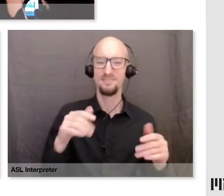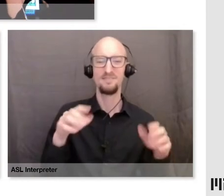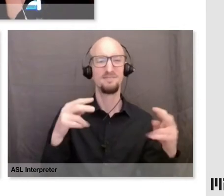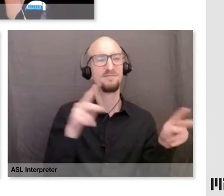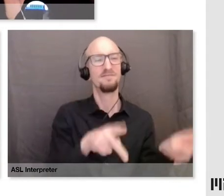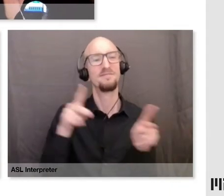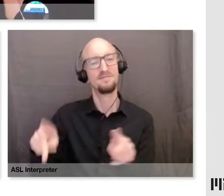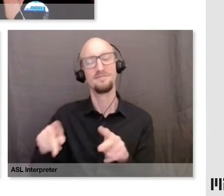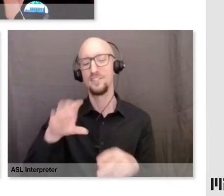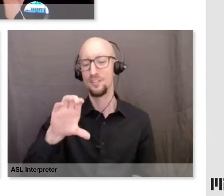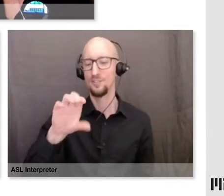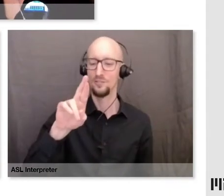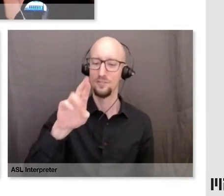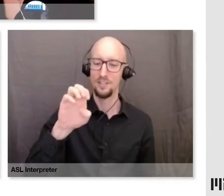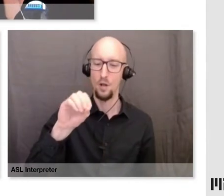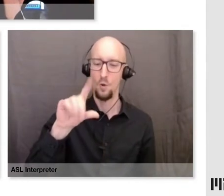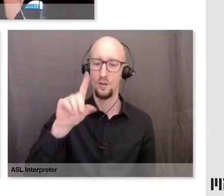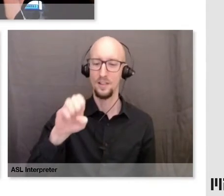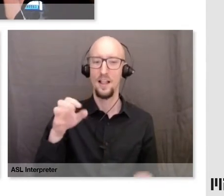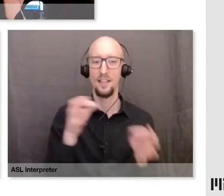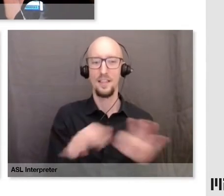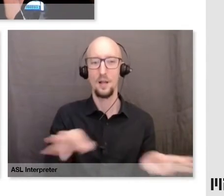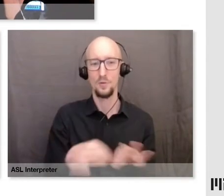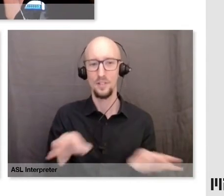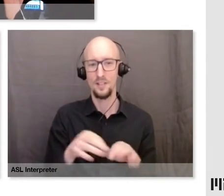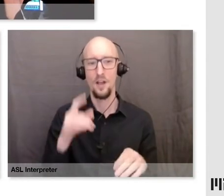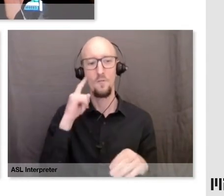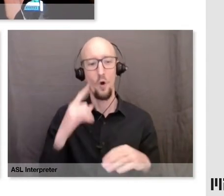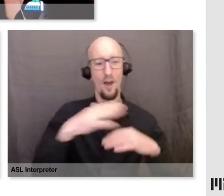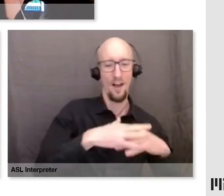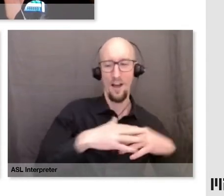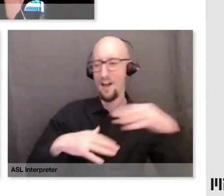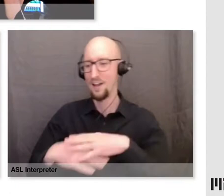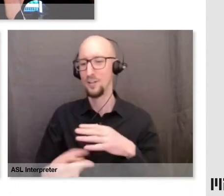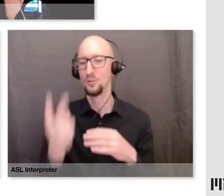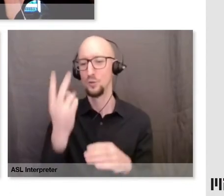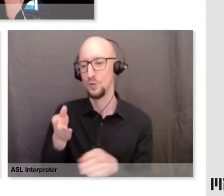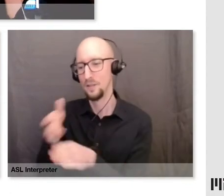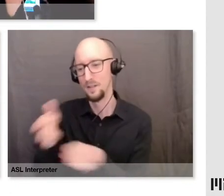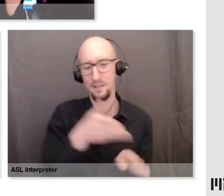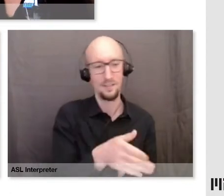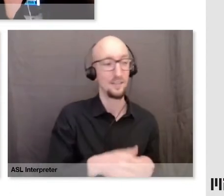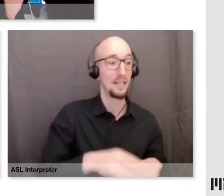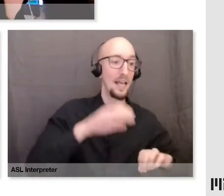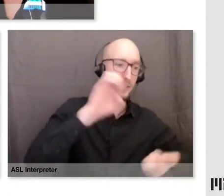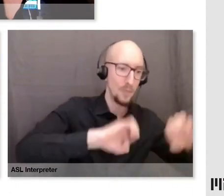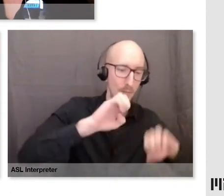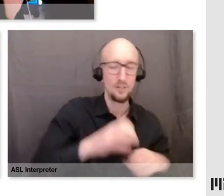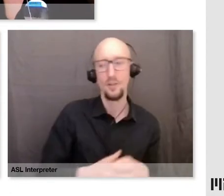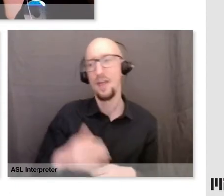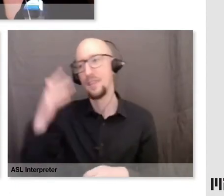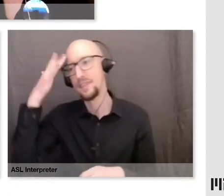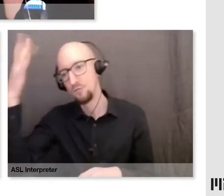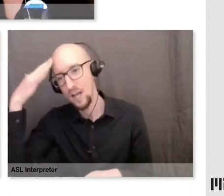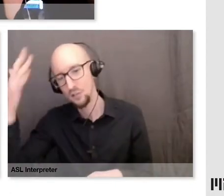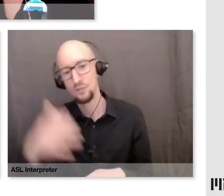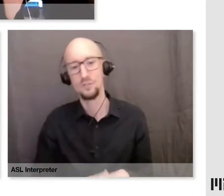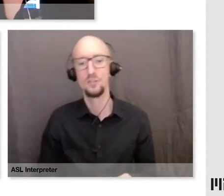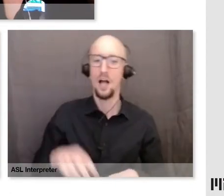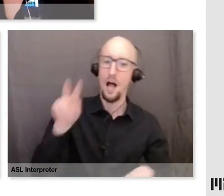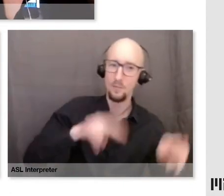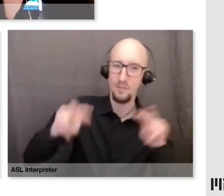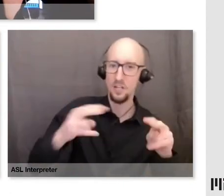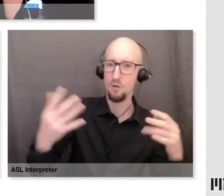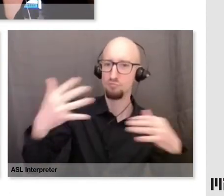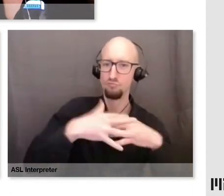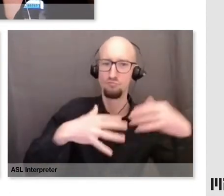for communicating in domains that are simultaneously experimental, theoretical, and observational. So